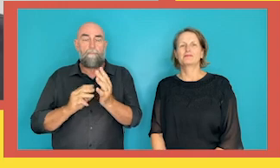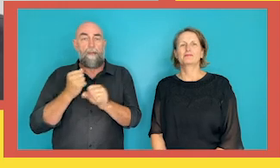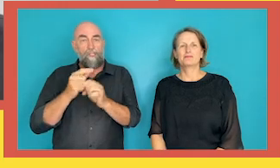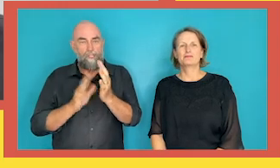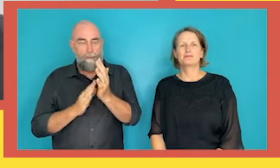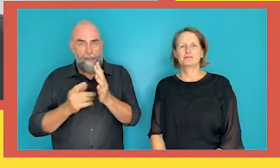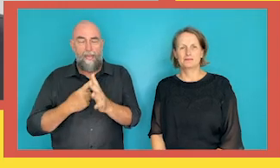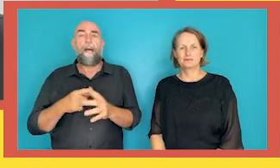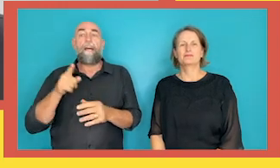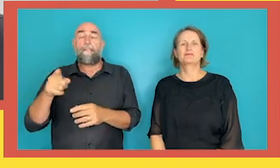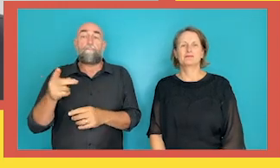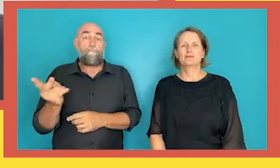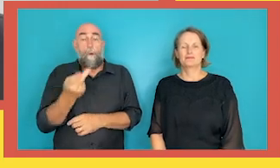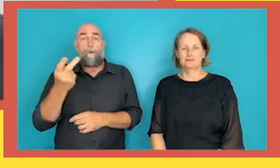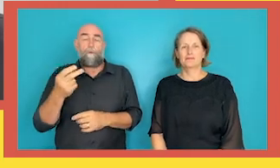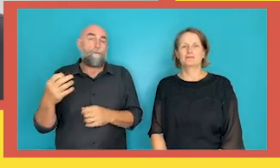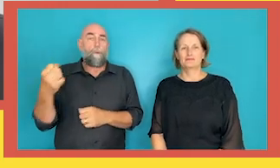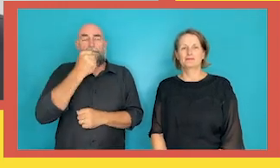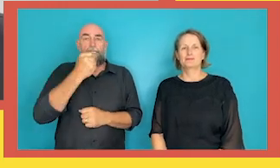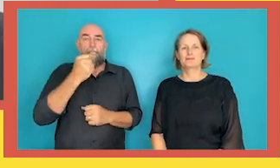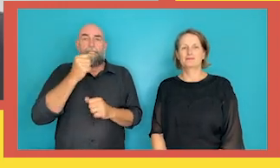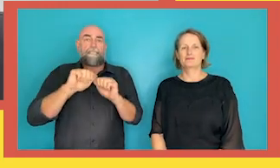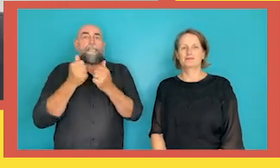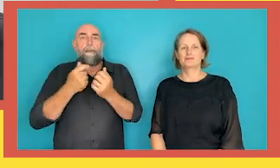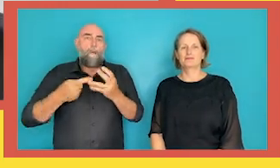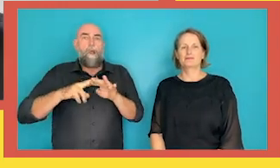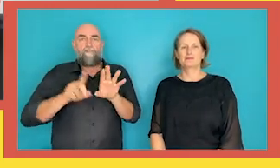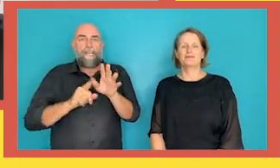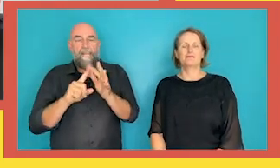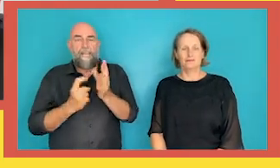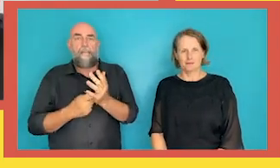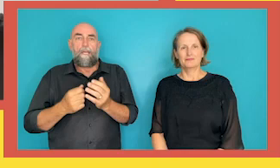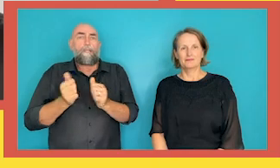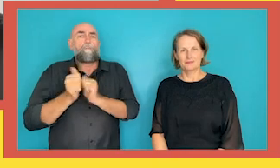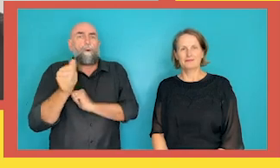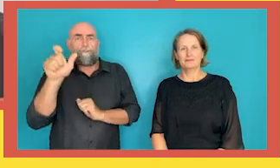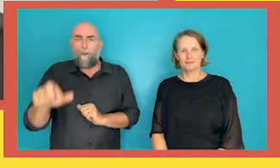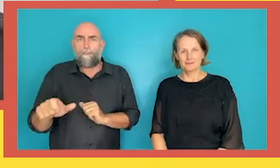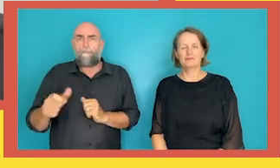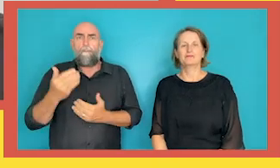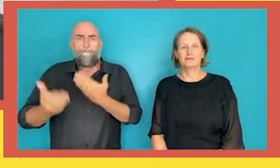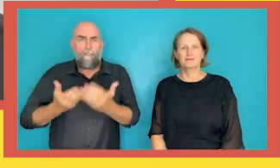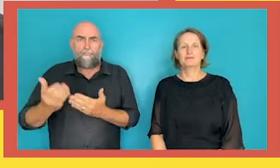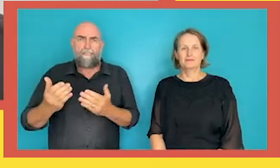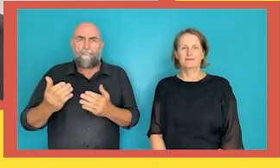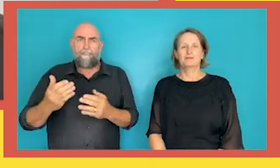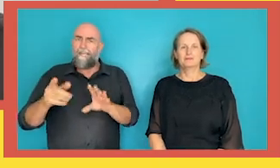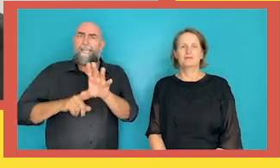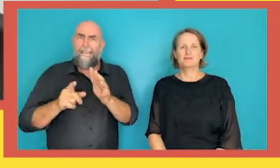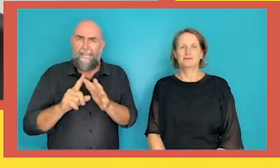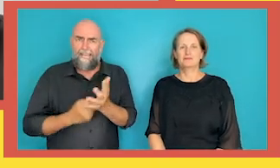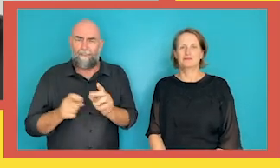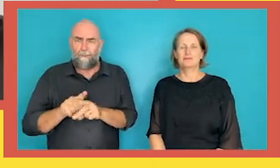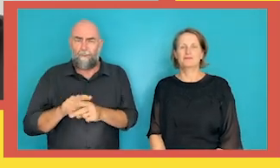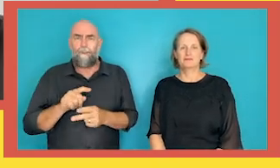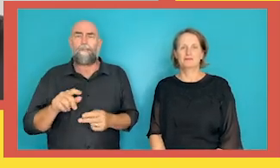the AIS Sports Performance of the Year, Team of the Year. It is open to all teams from around the country. It